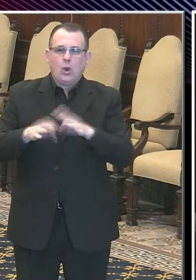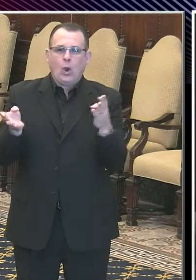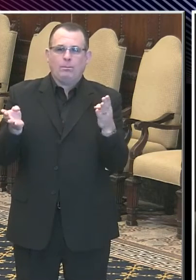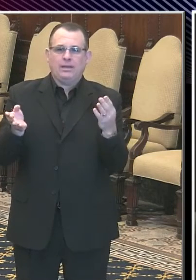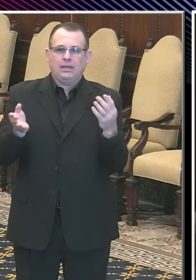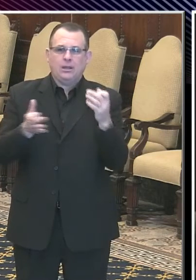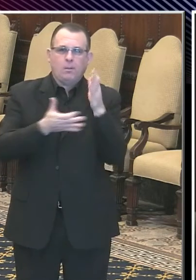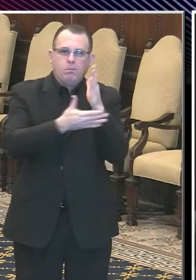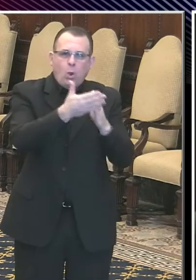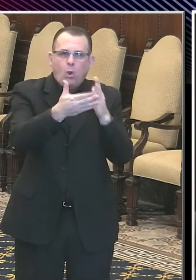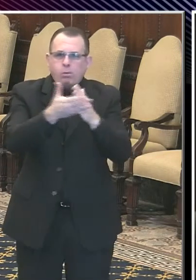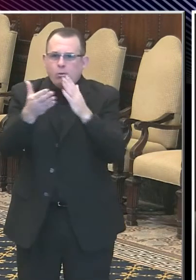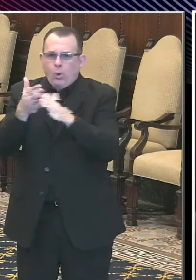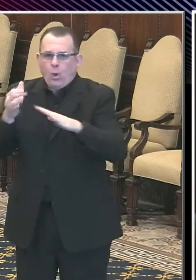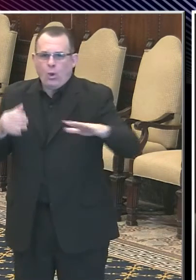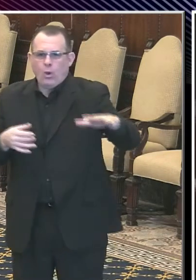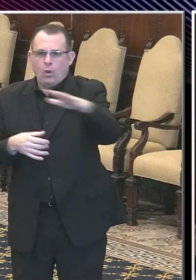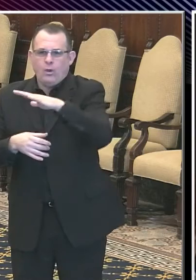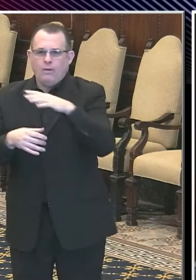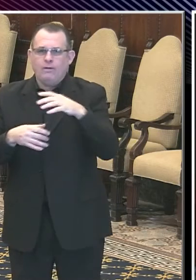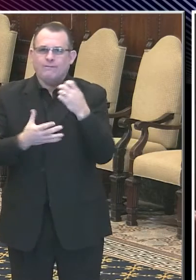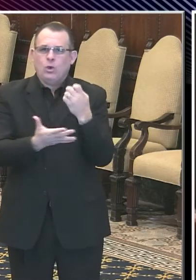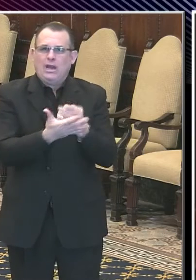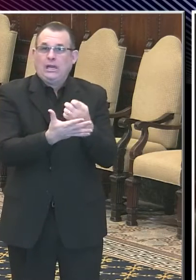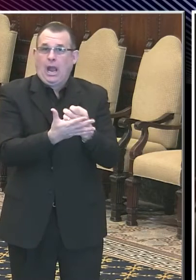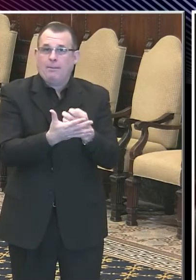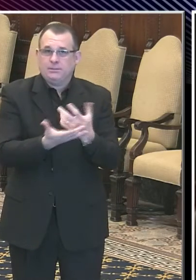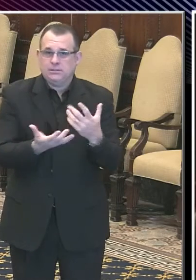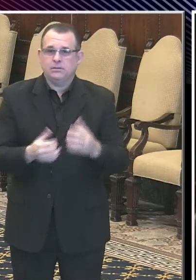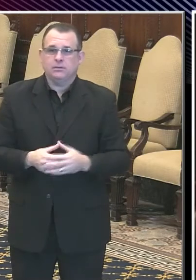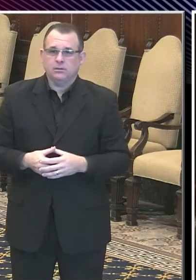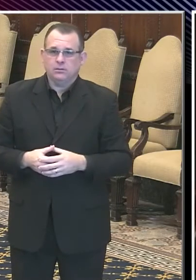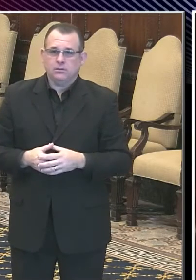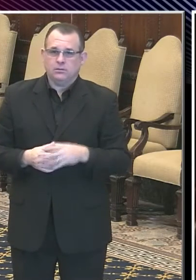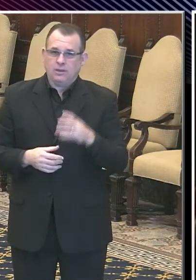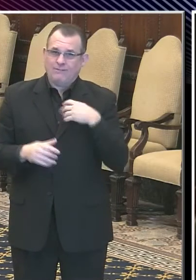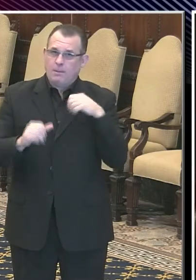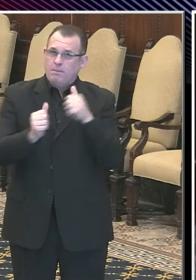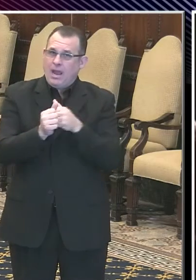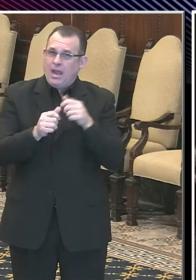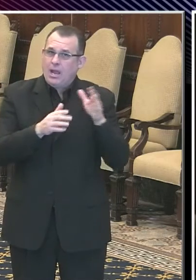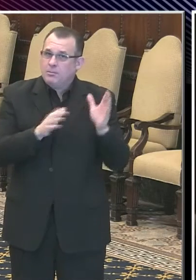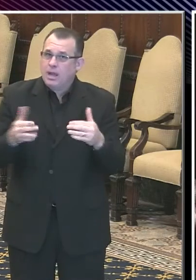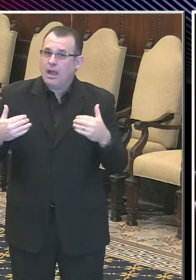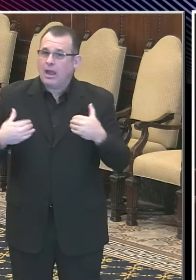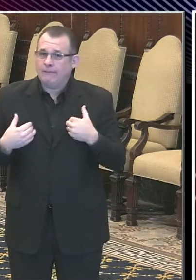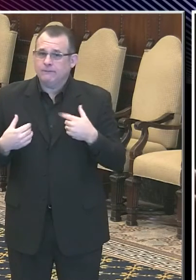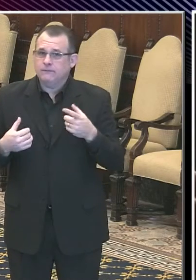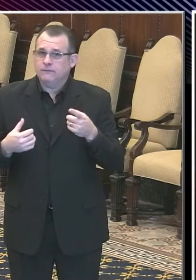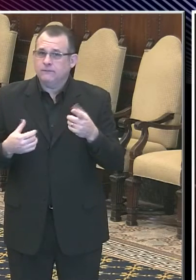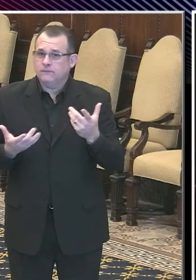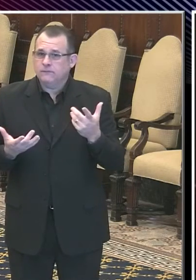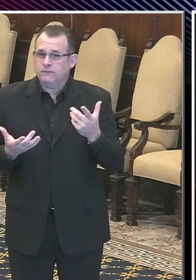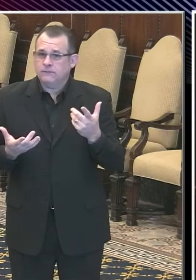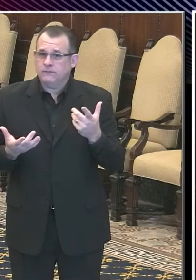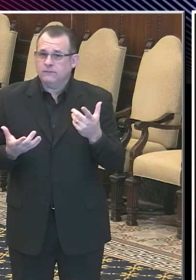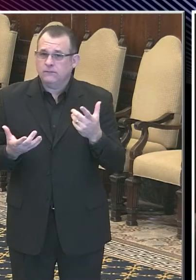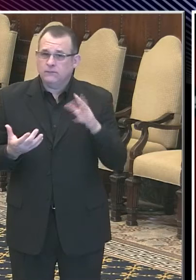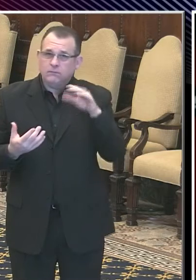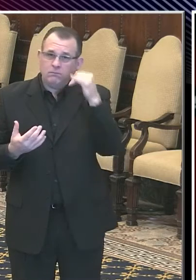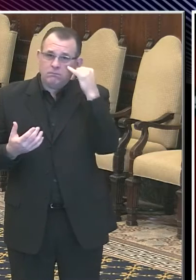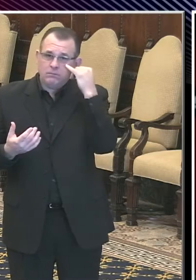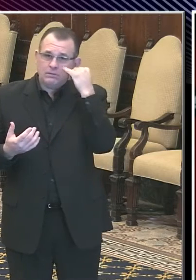sectors of the local economy, but do you also have a fallback plan for tightening restrictions in